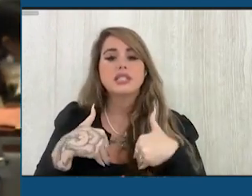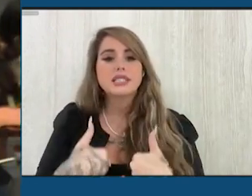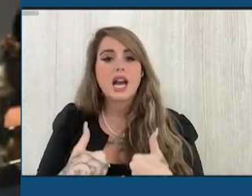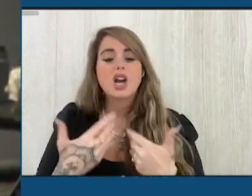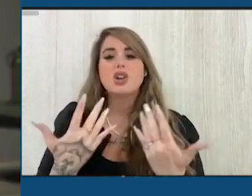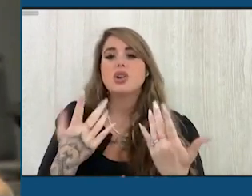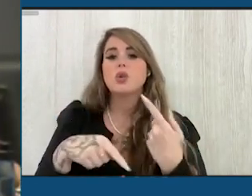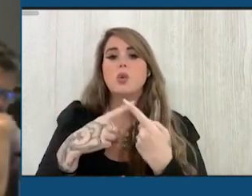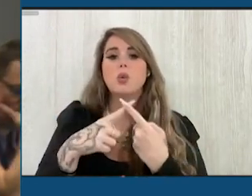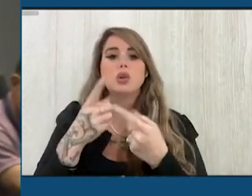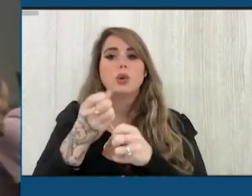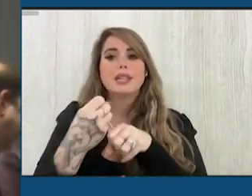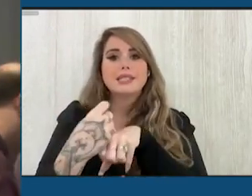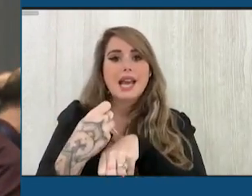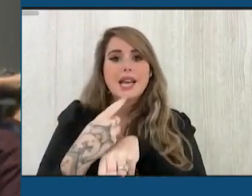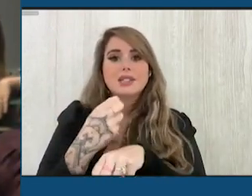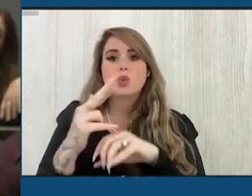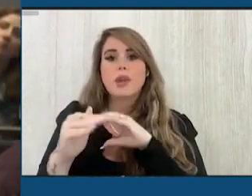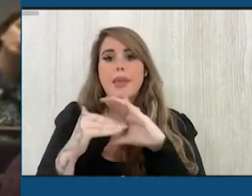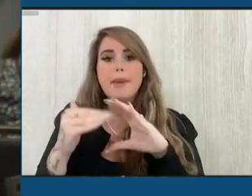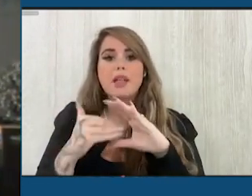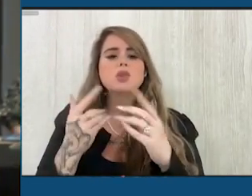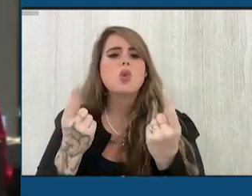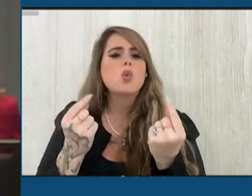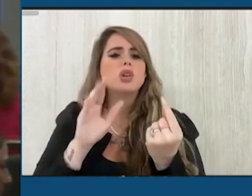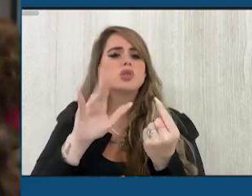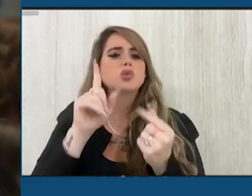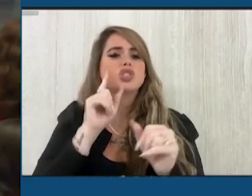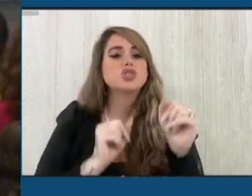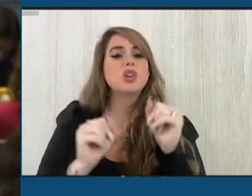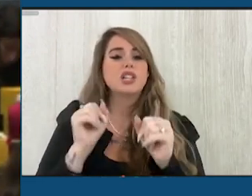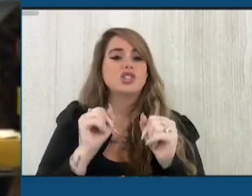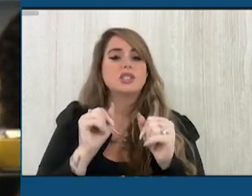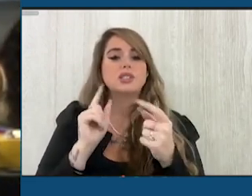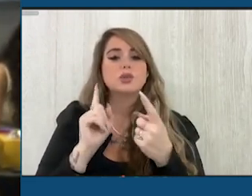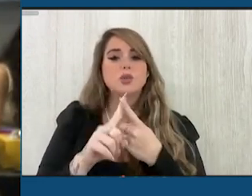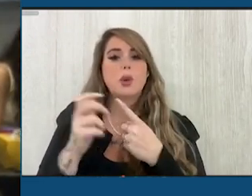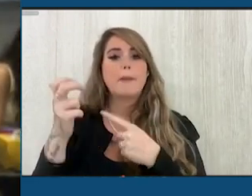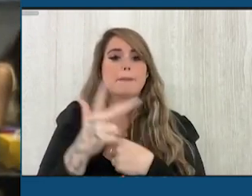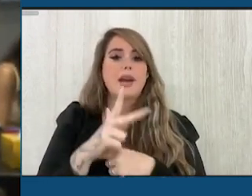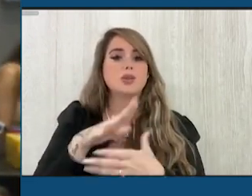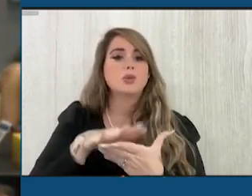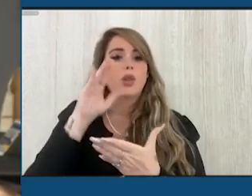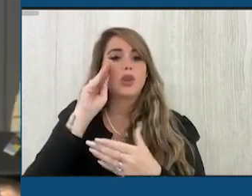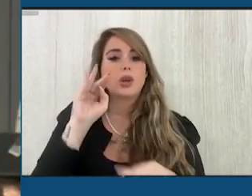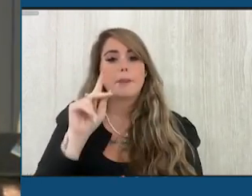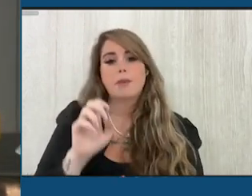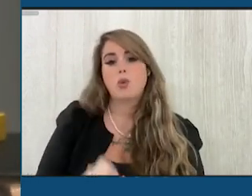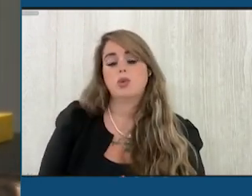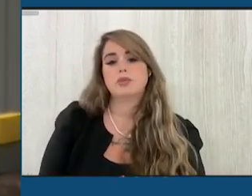text messages or emails, what's going to be your strategy to come back to learning mode?